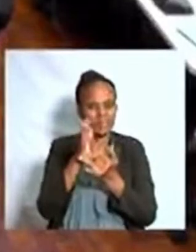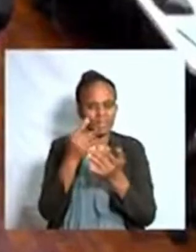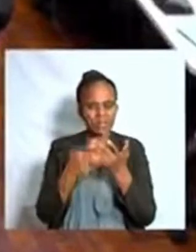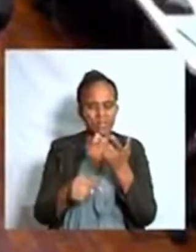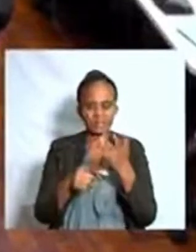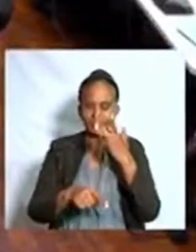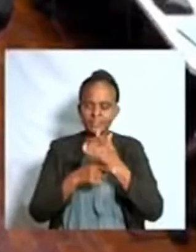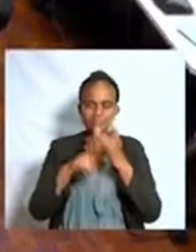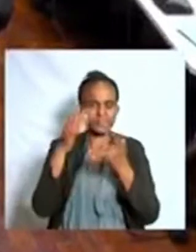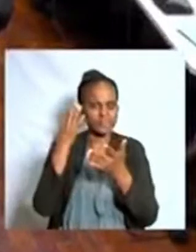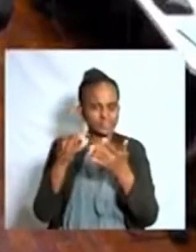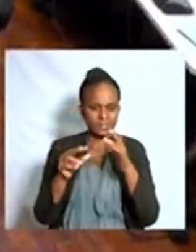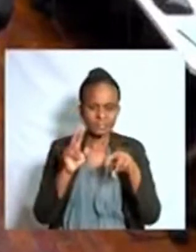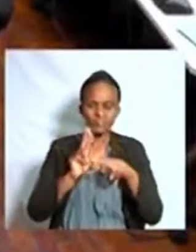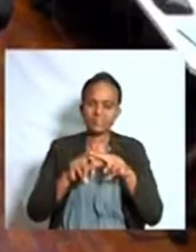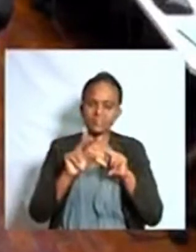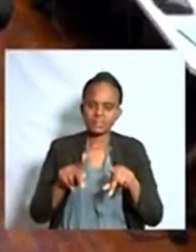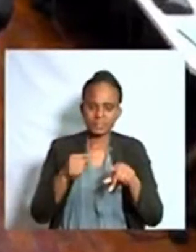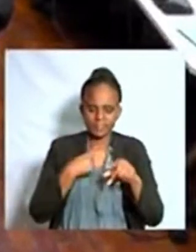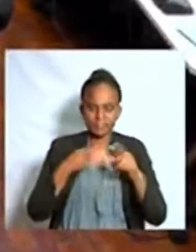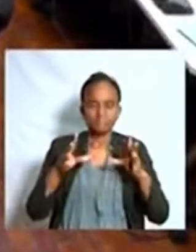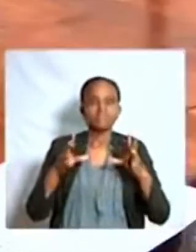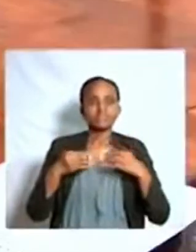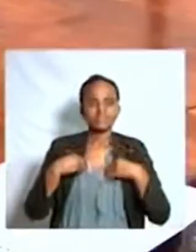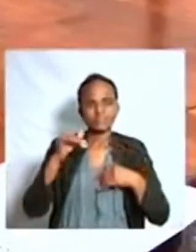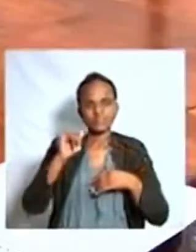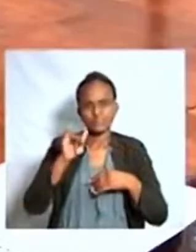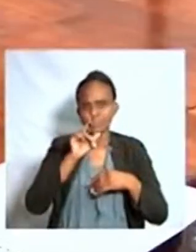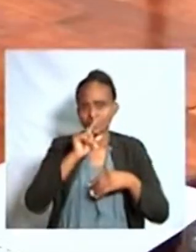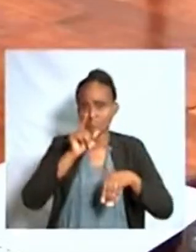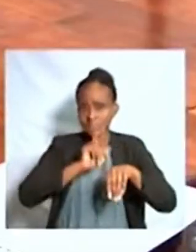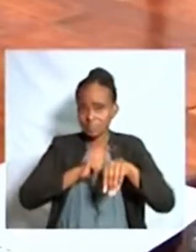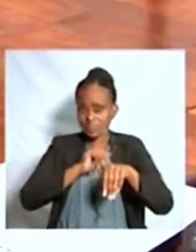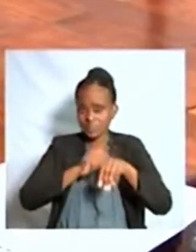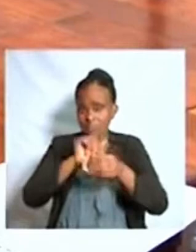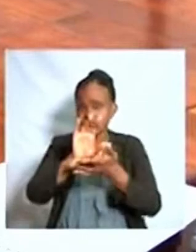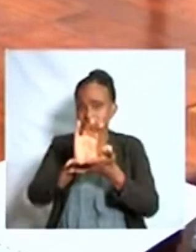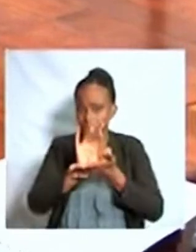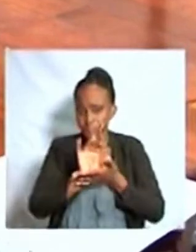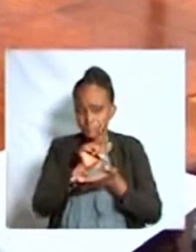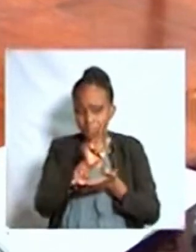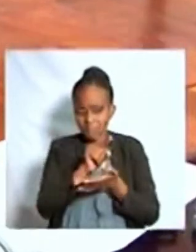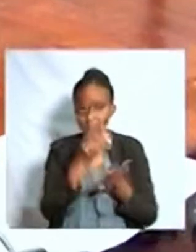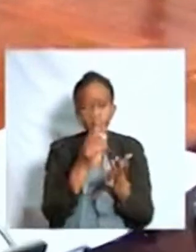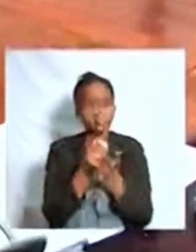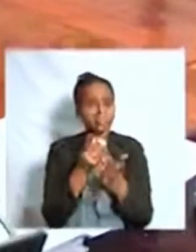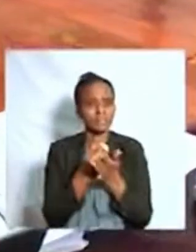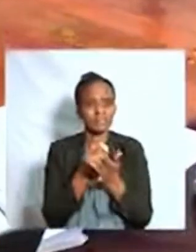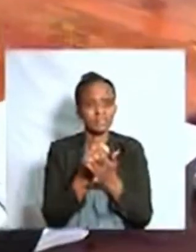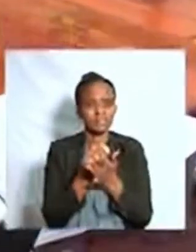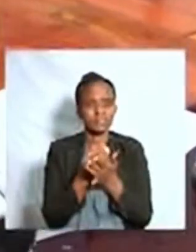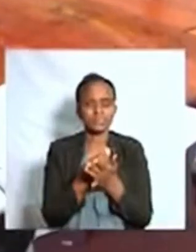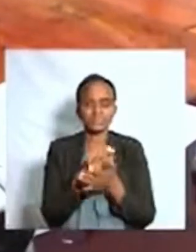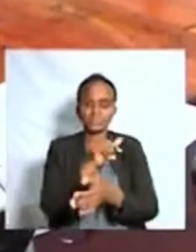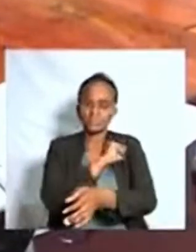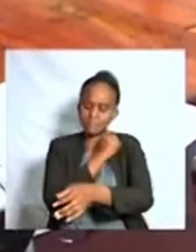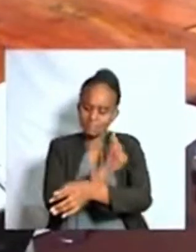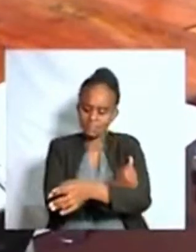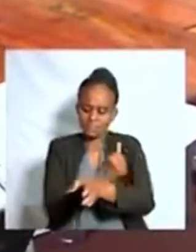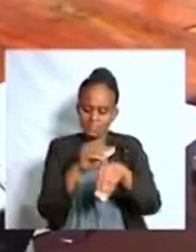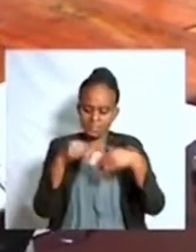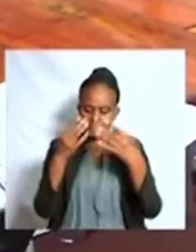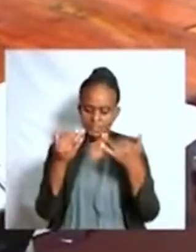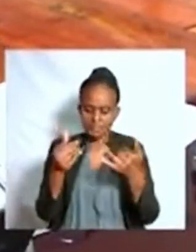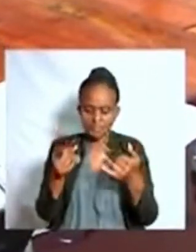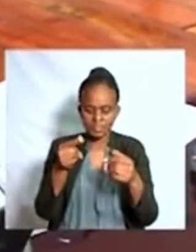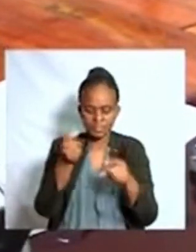Town Clerk. Chair, I wish to admit that at the time of borrowing of these funds, no such authority was gotten from the